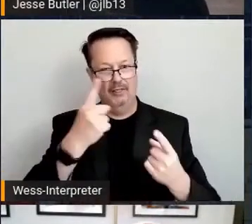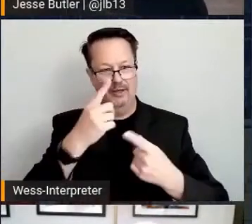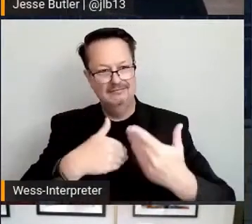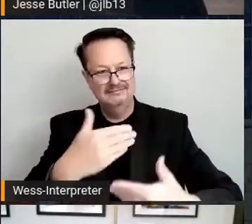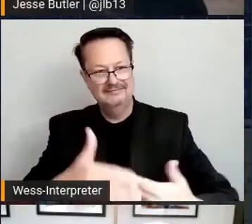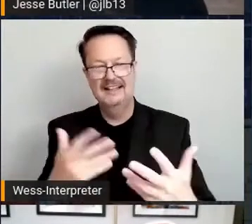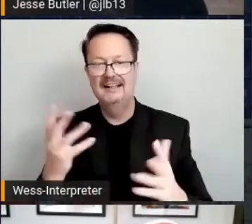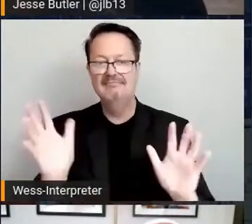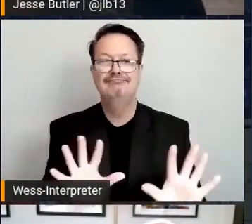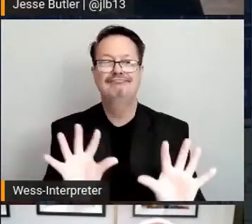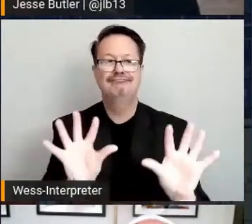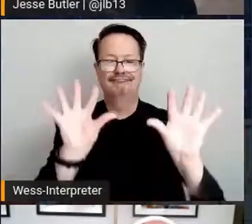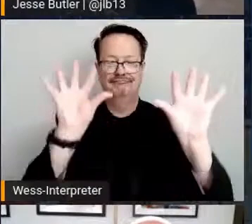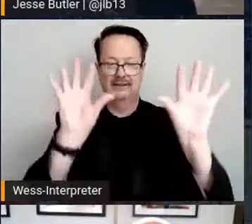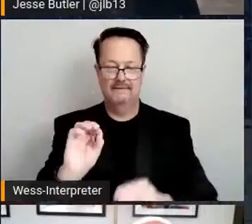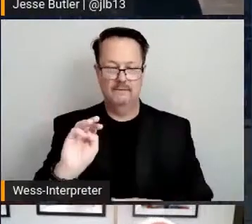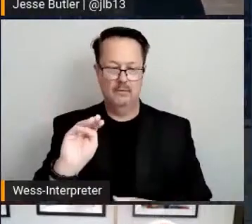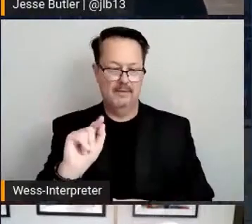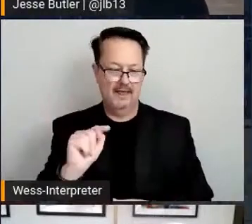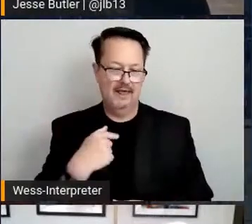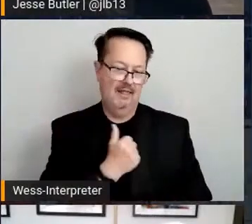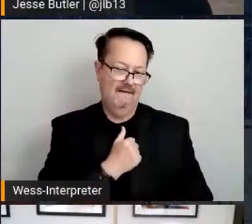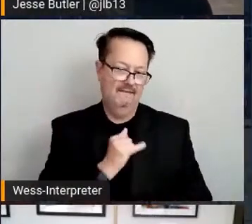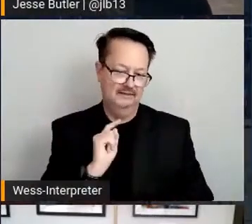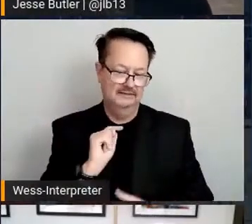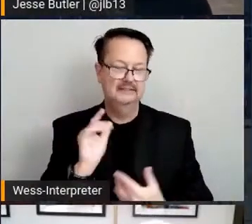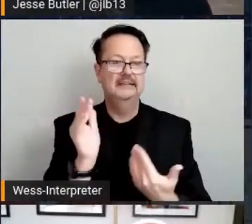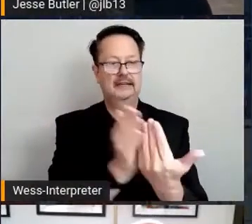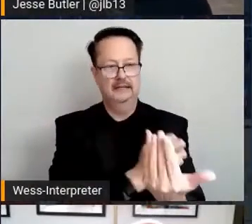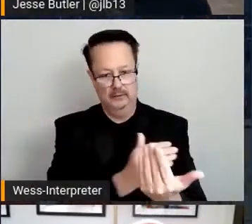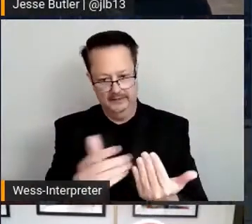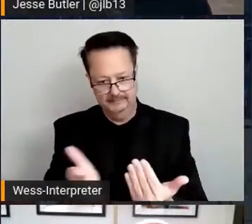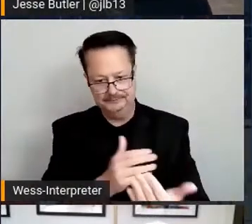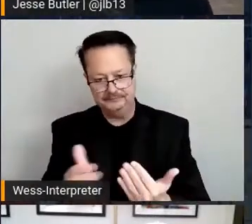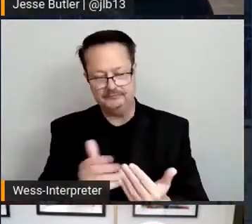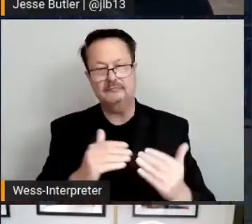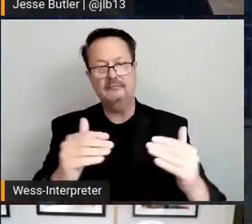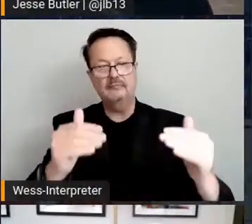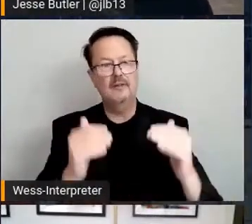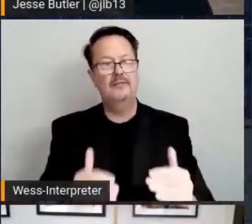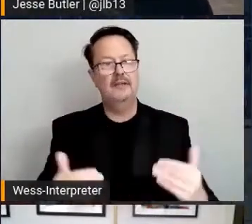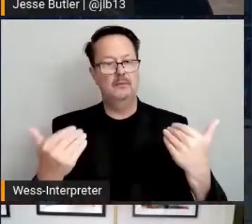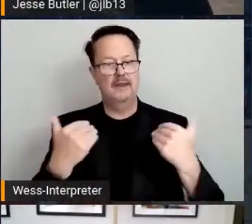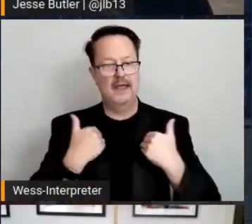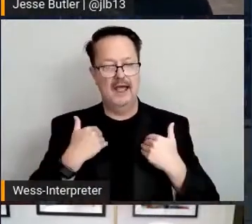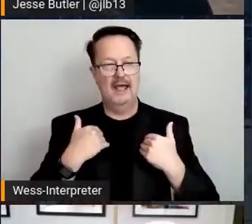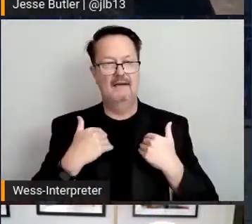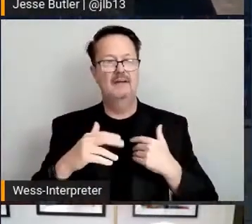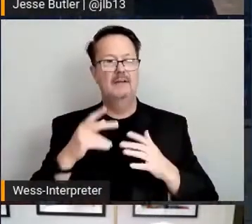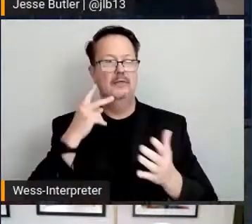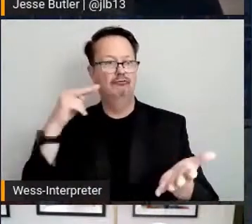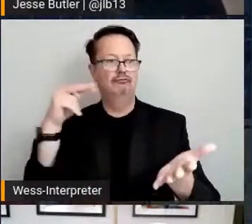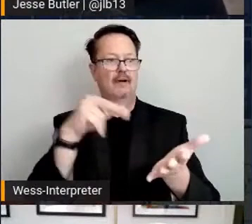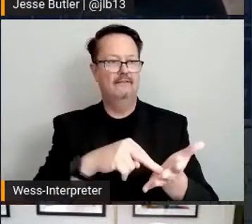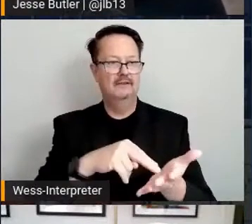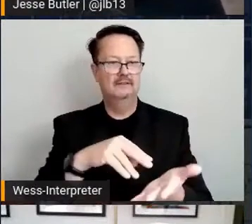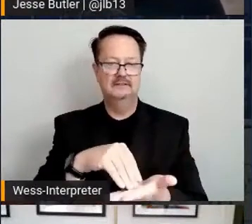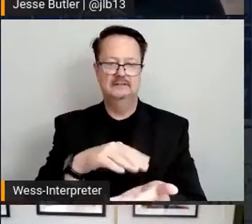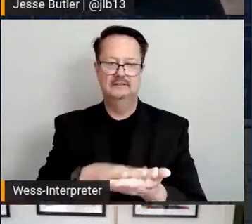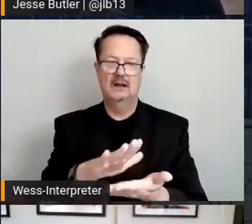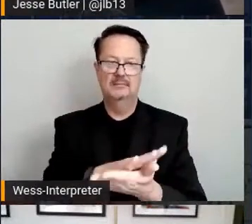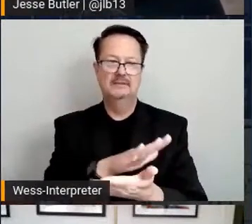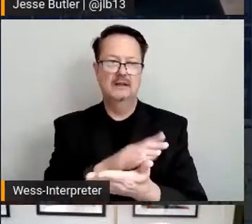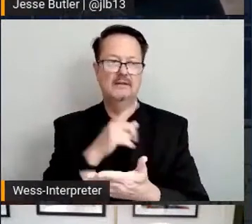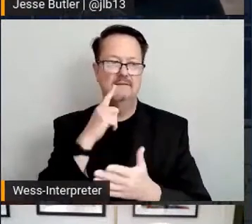lovely formatting. I love it. Anyway, and then we've got this reference documentation for the